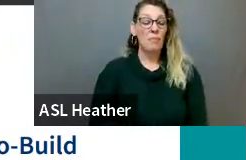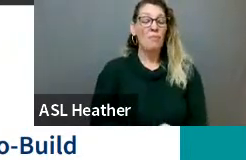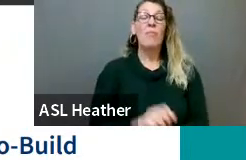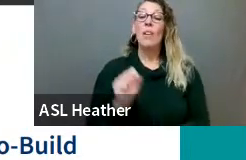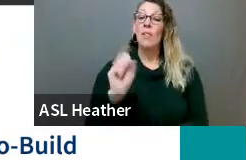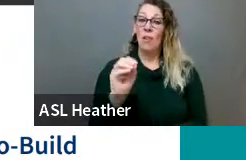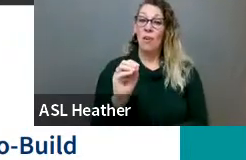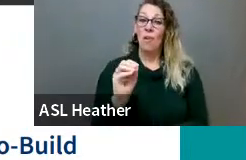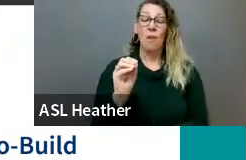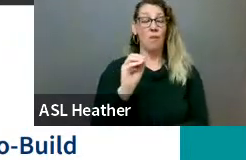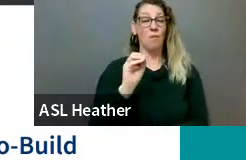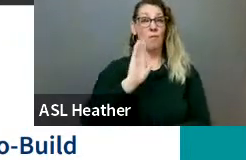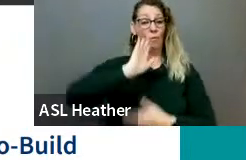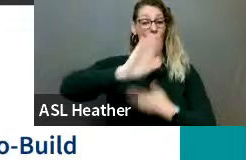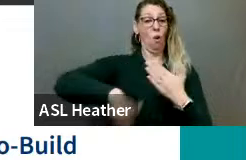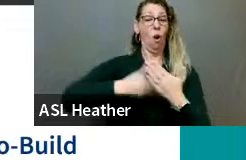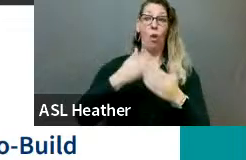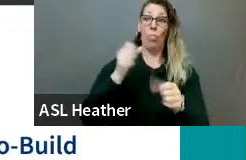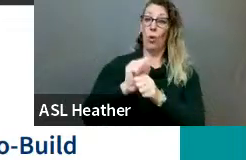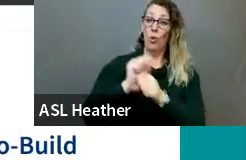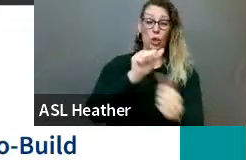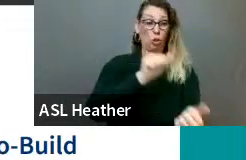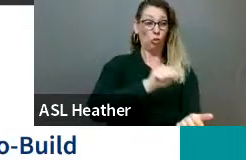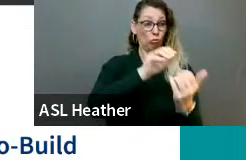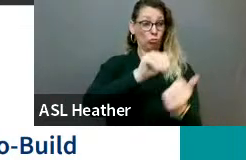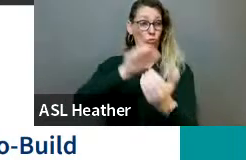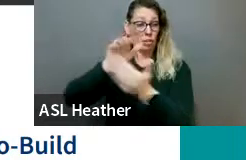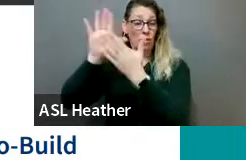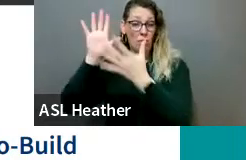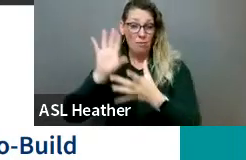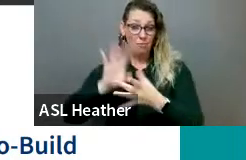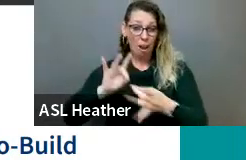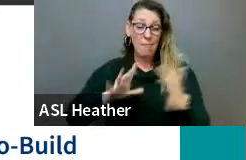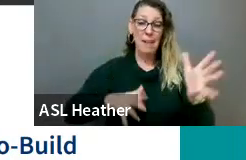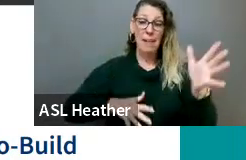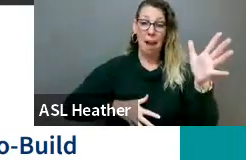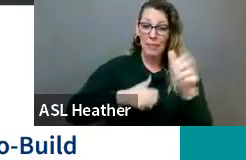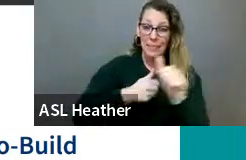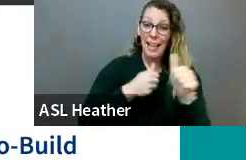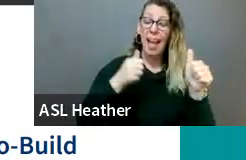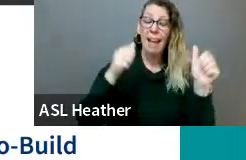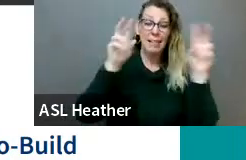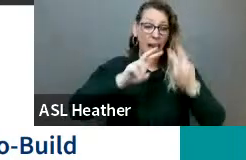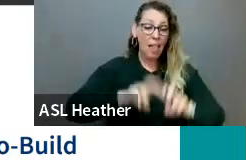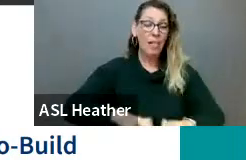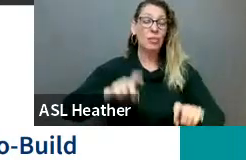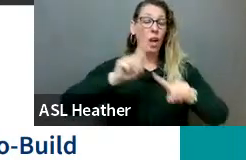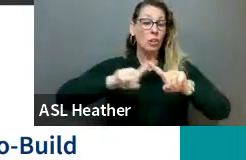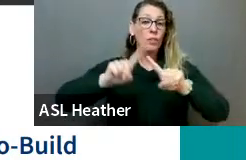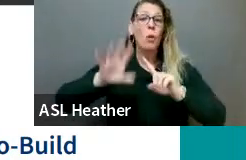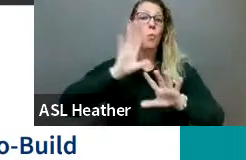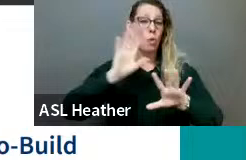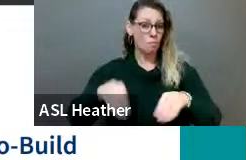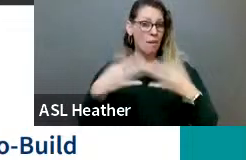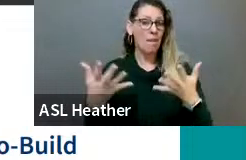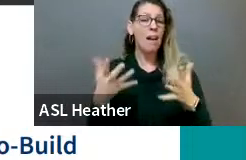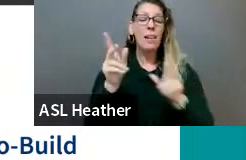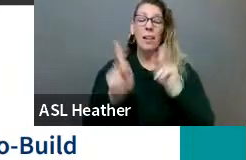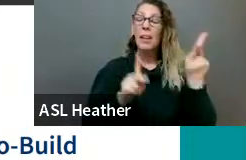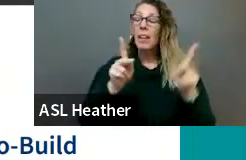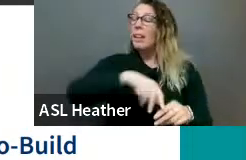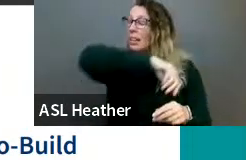So all of the work done to address those comments and to update the analysis and alternatives will be provided to the public in the